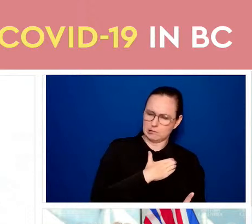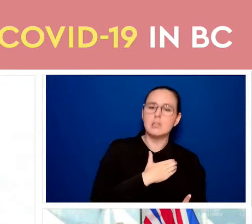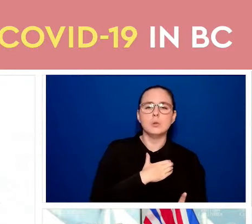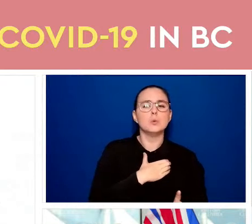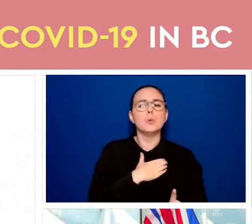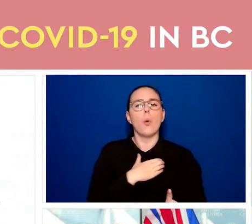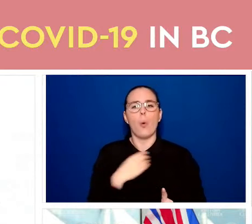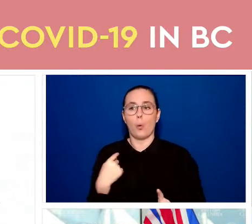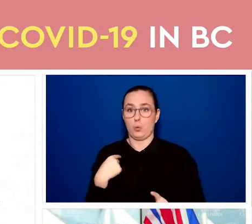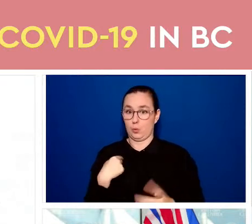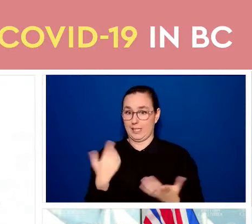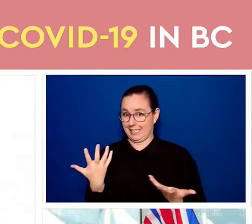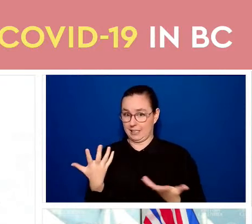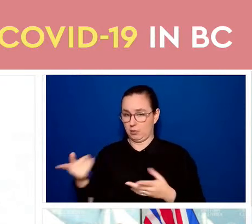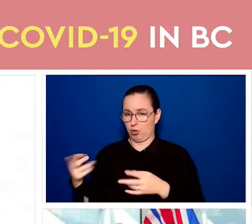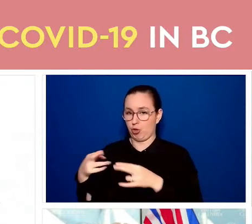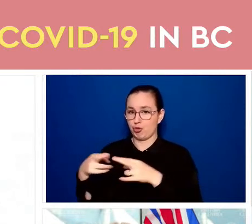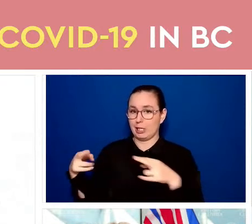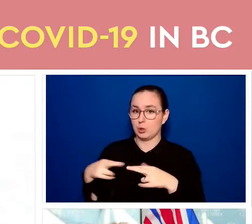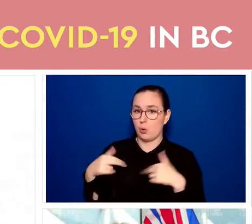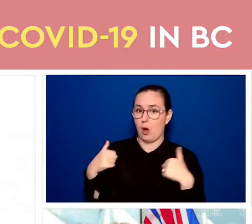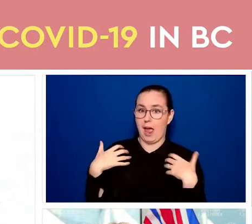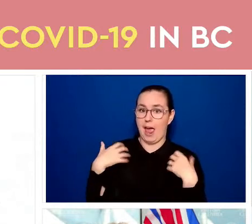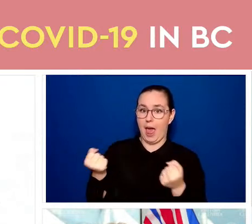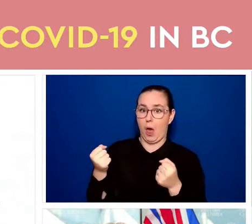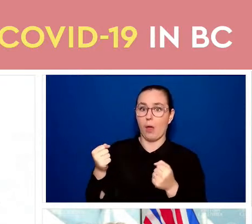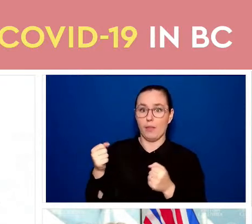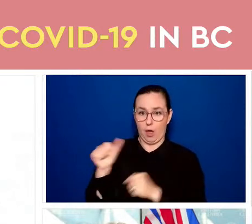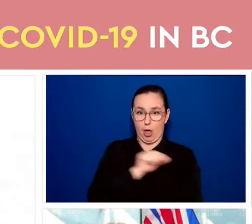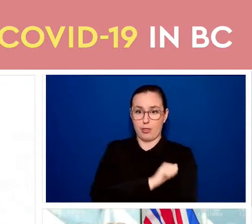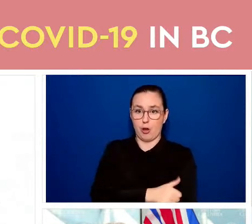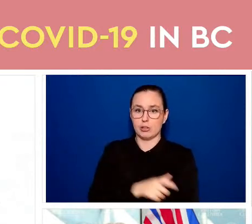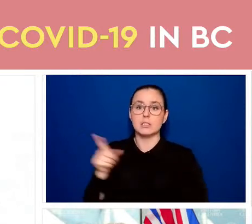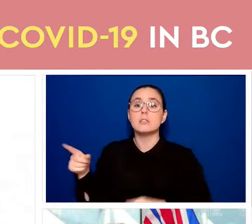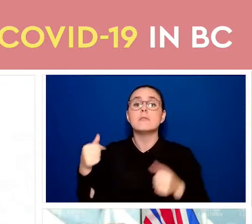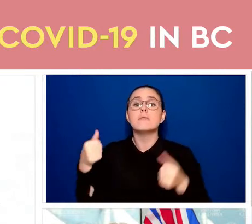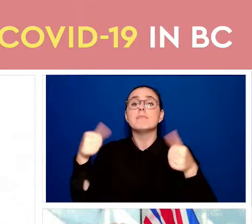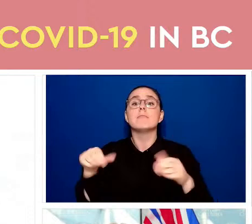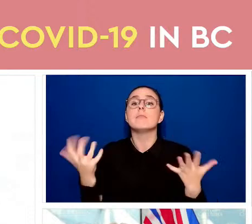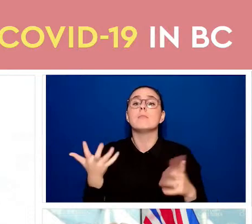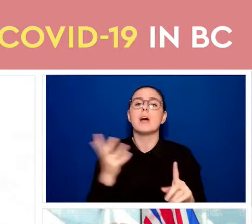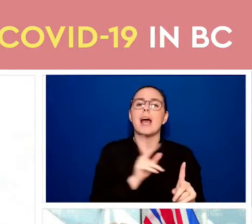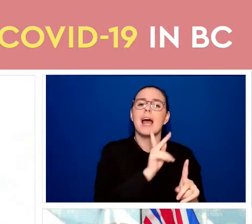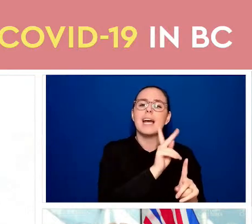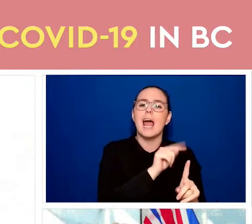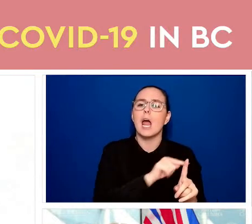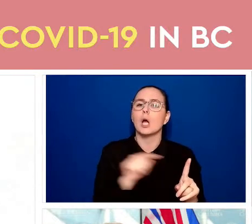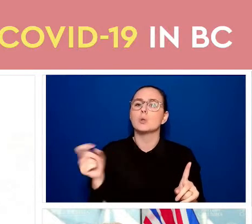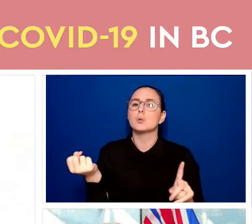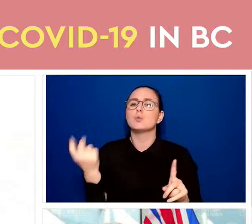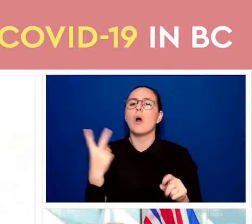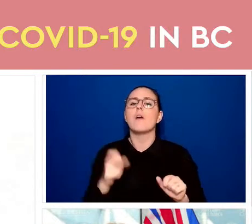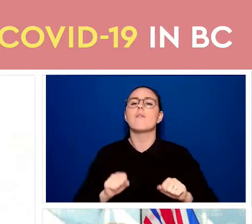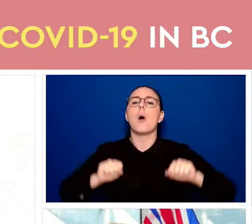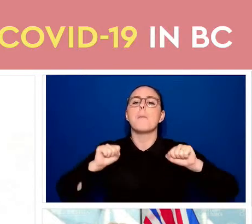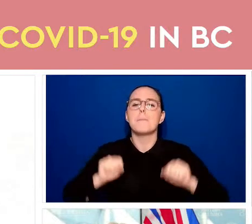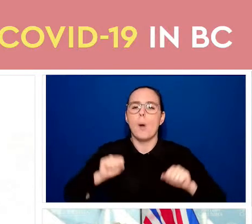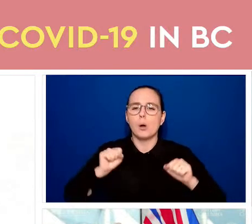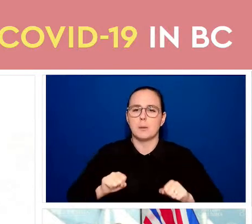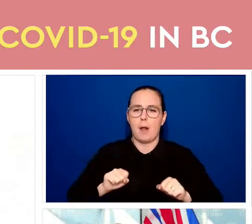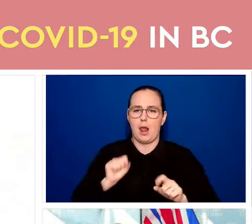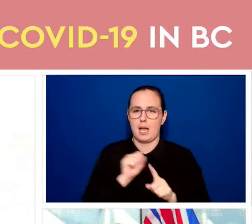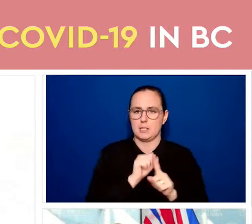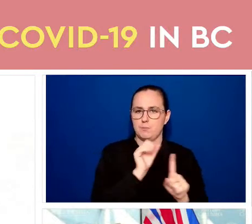authorities will start posting K-12 school potential exposure events on their websites. And there will be a link at the